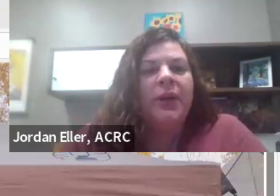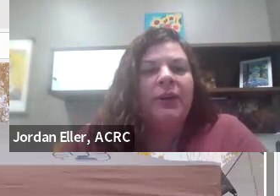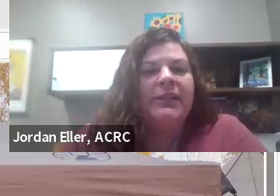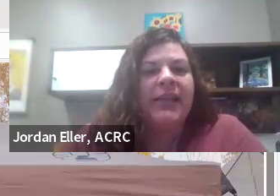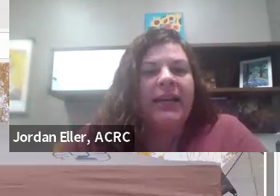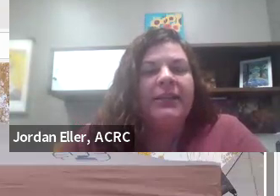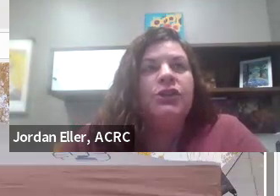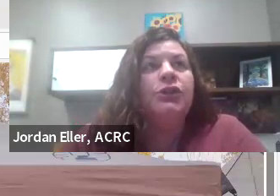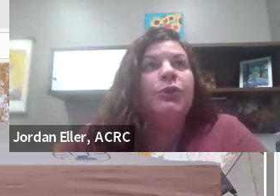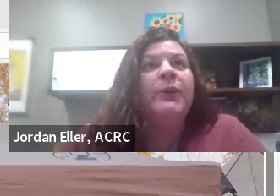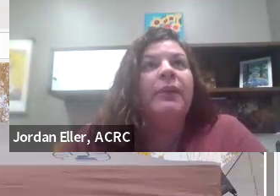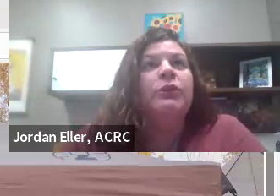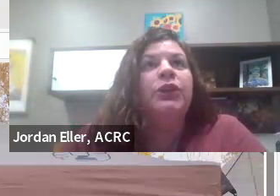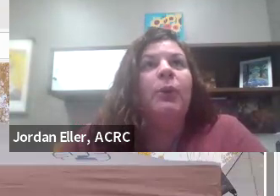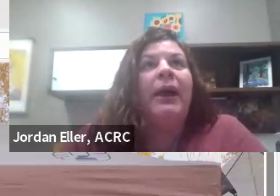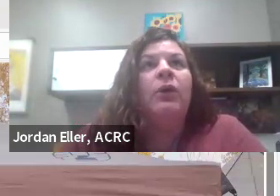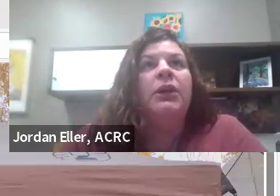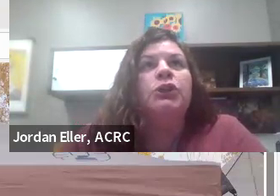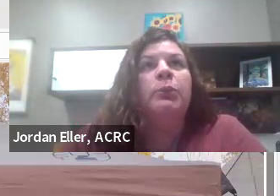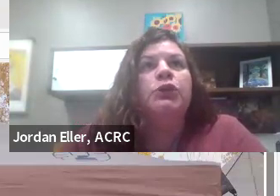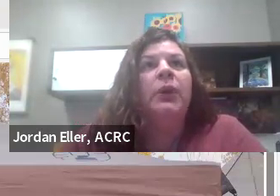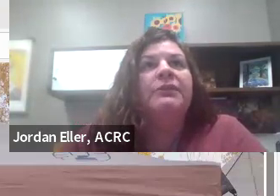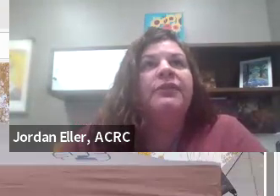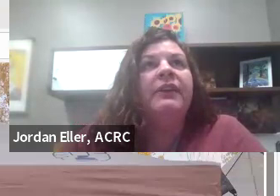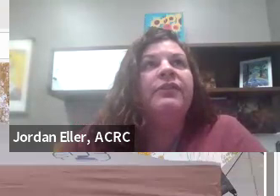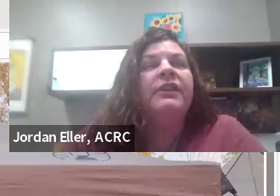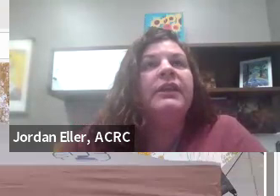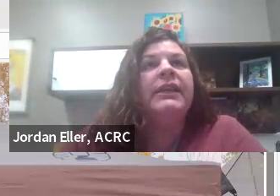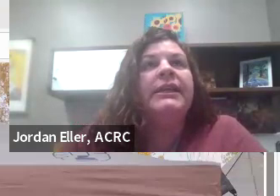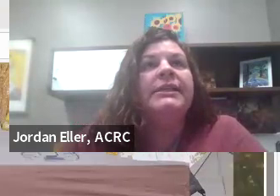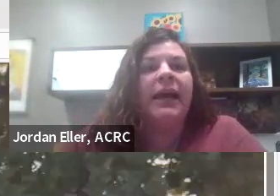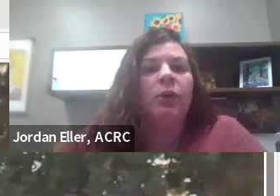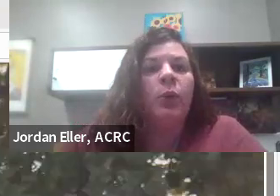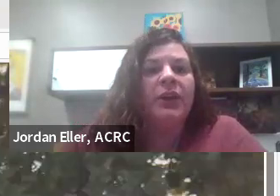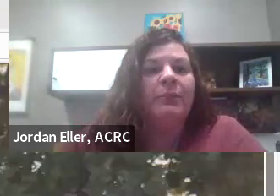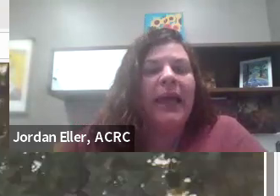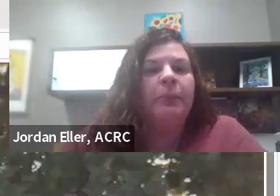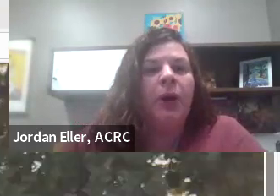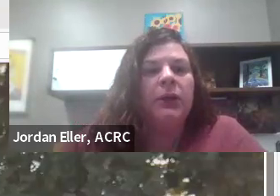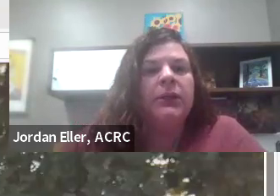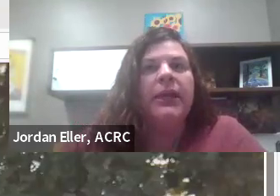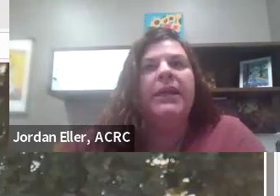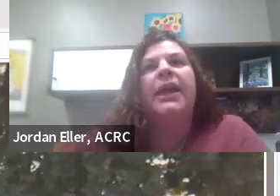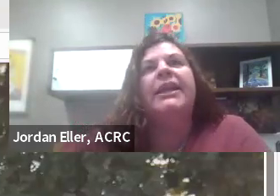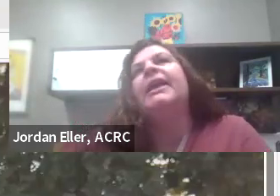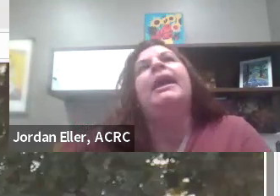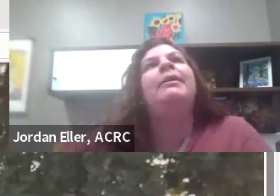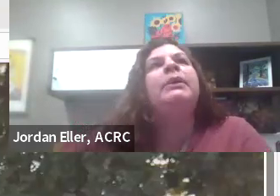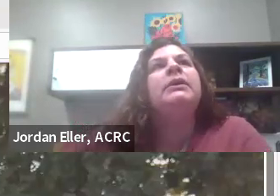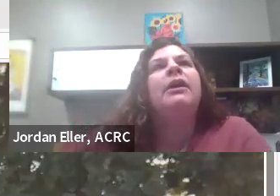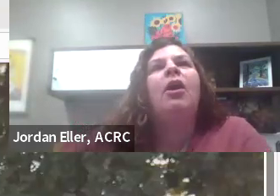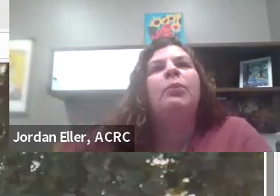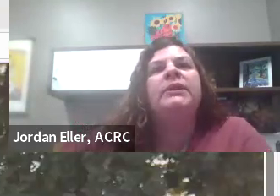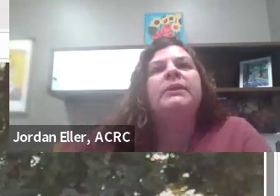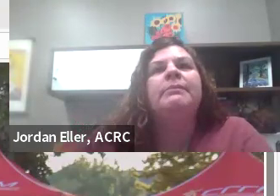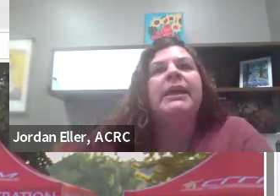And so we are excited to be able to go out on October 25th. It is at William Land Park at 9